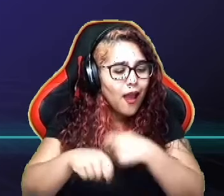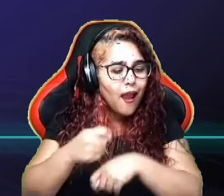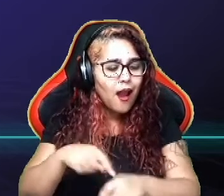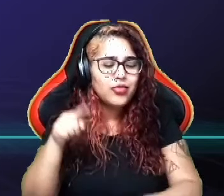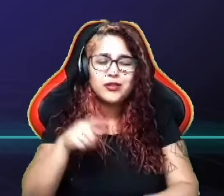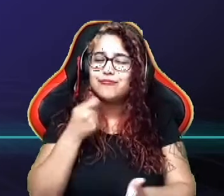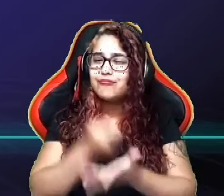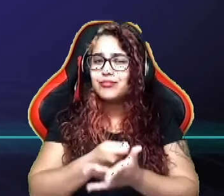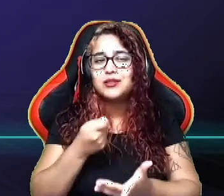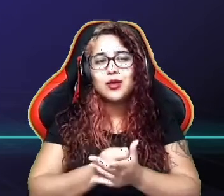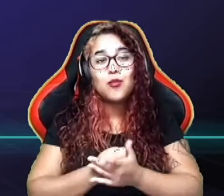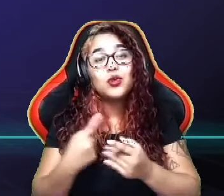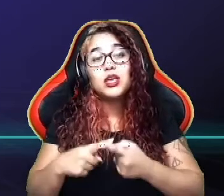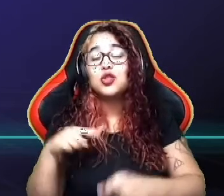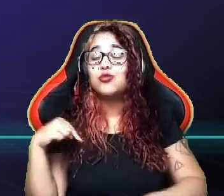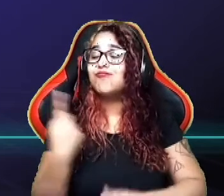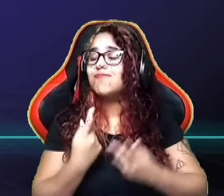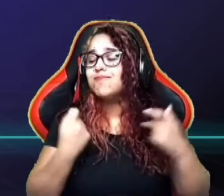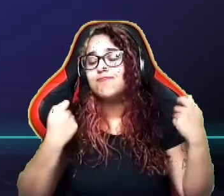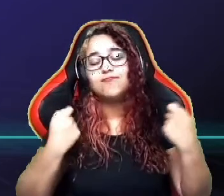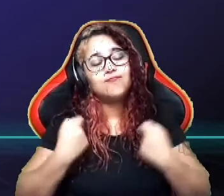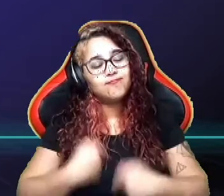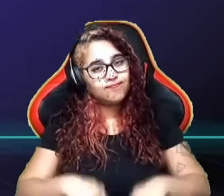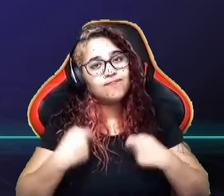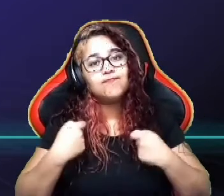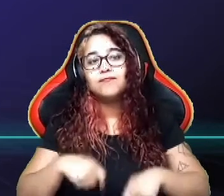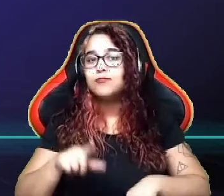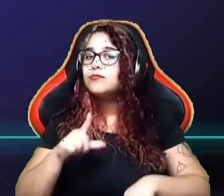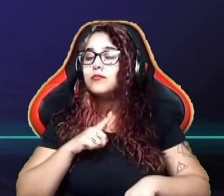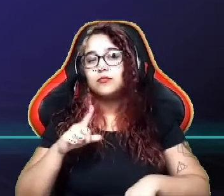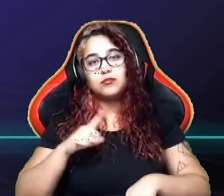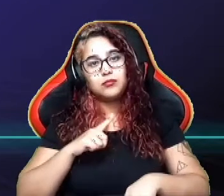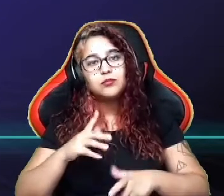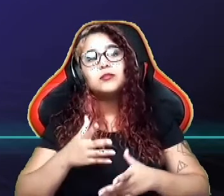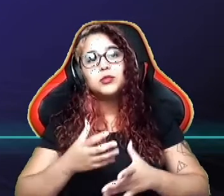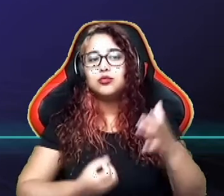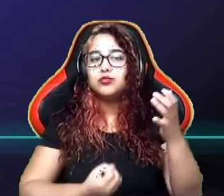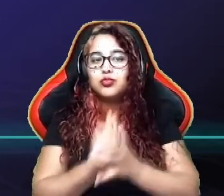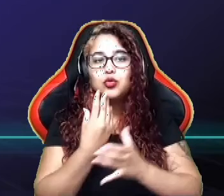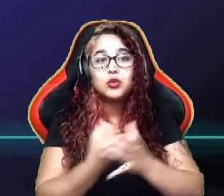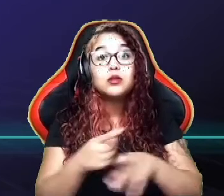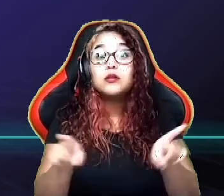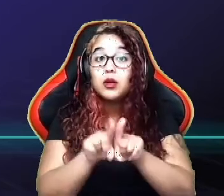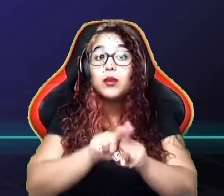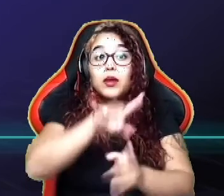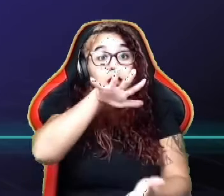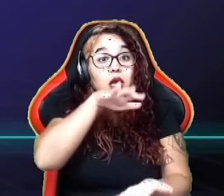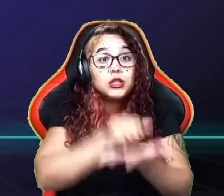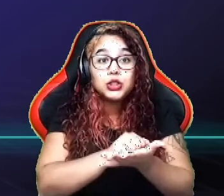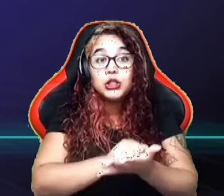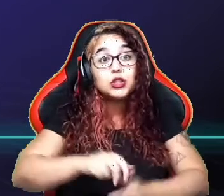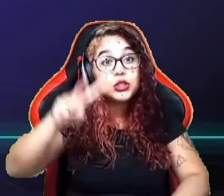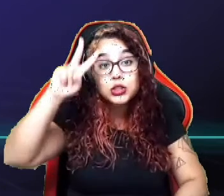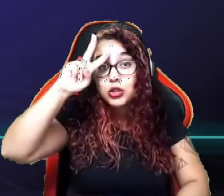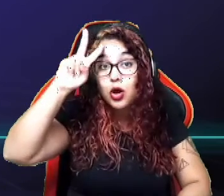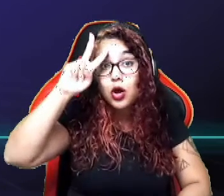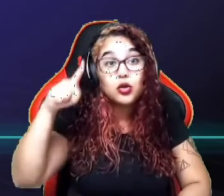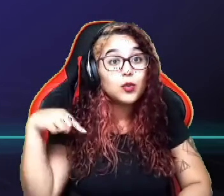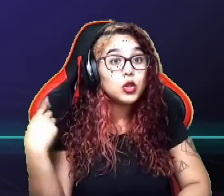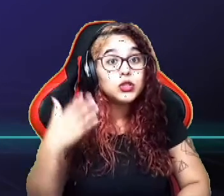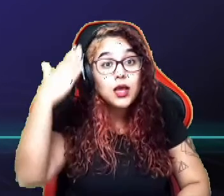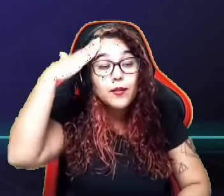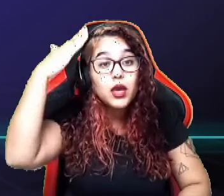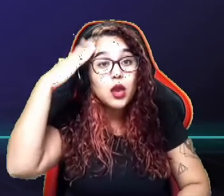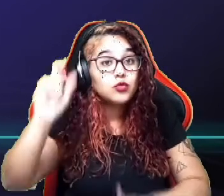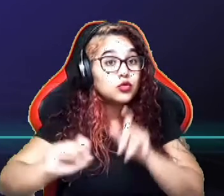We need this kind of work of production, even as a historical record of